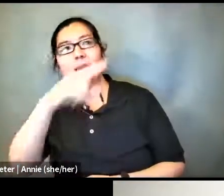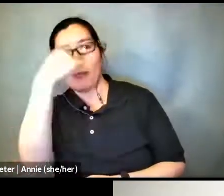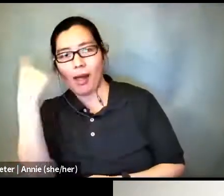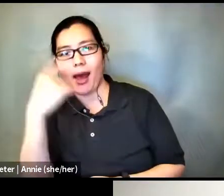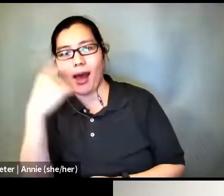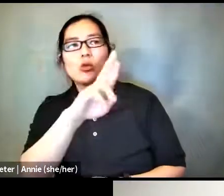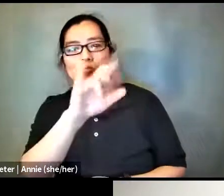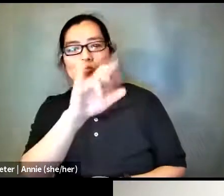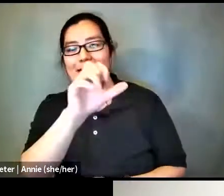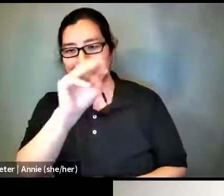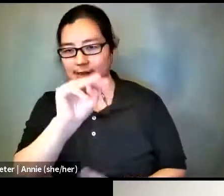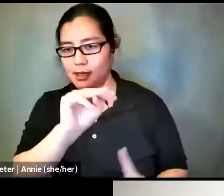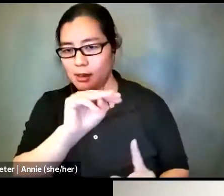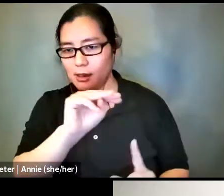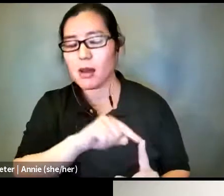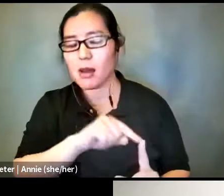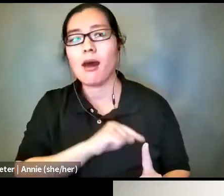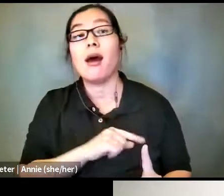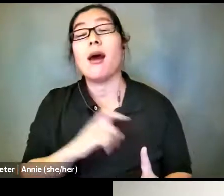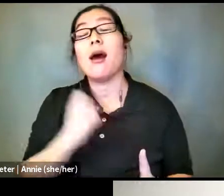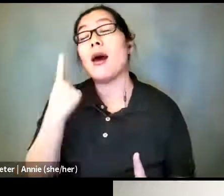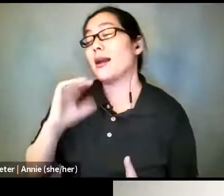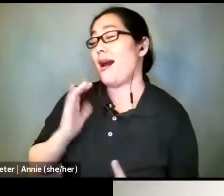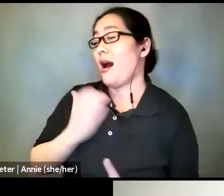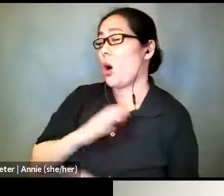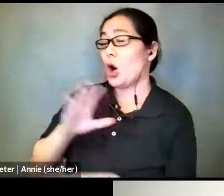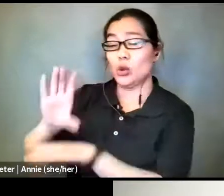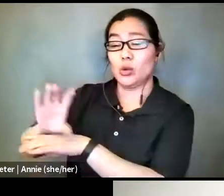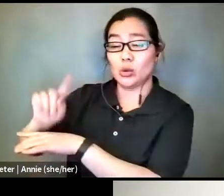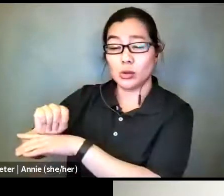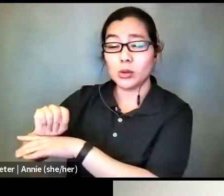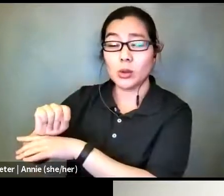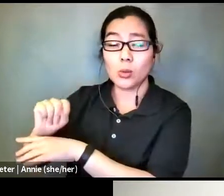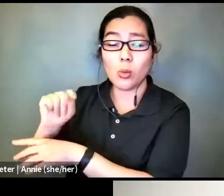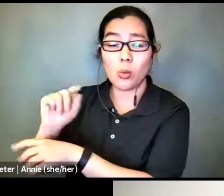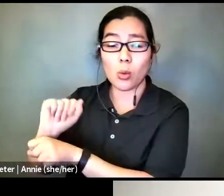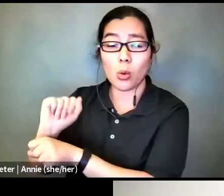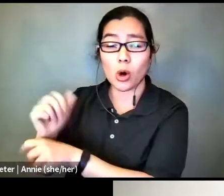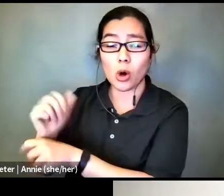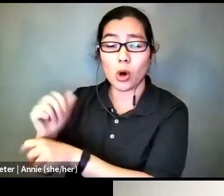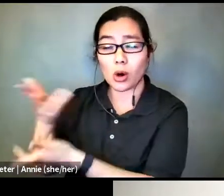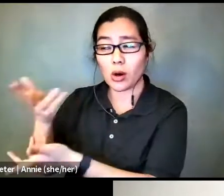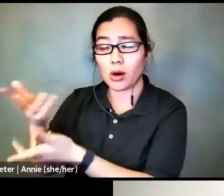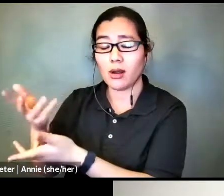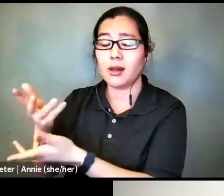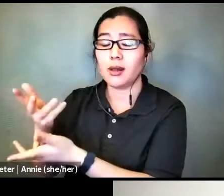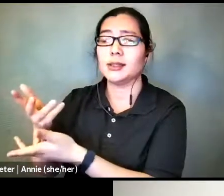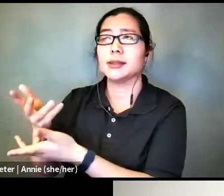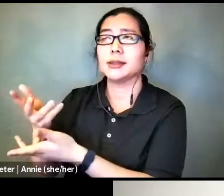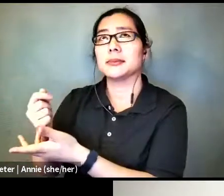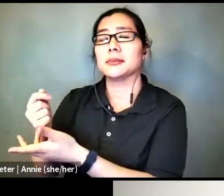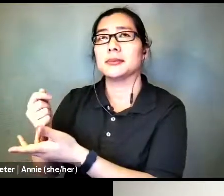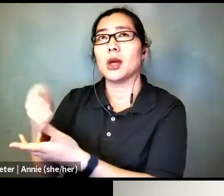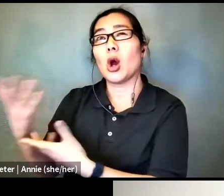our consulting work, there've been an awful lot of inbound